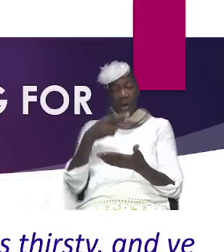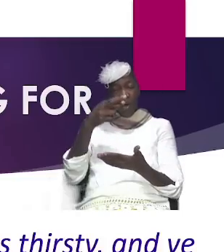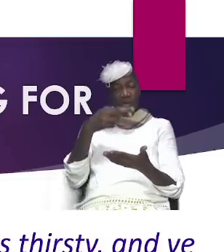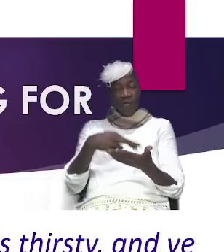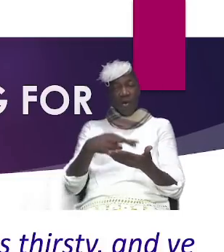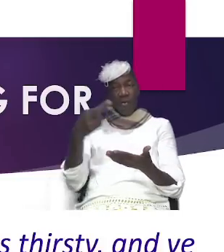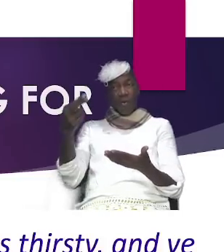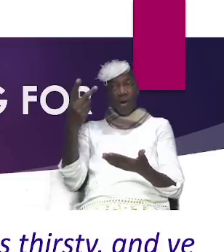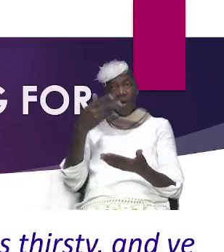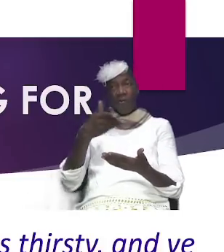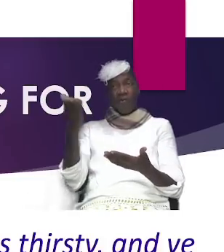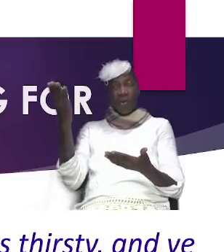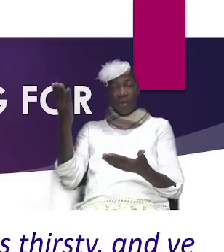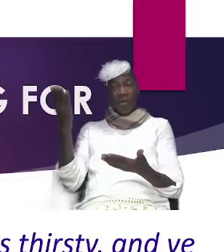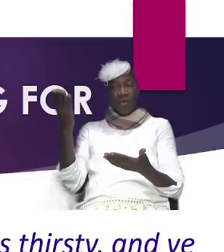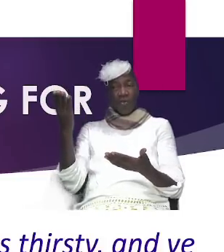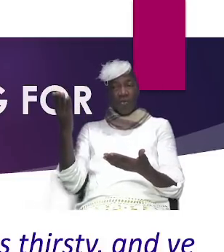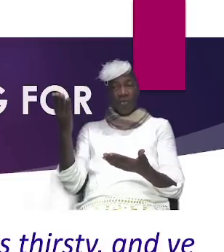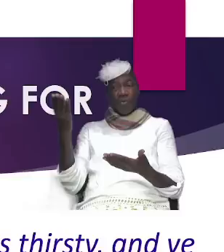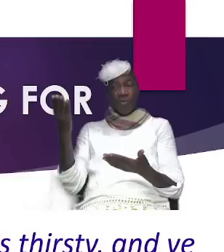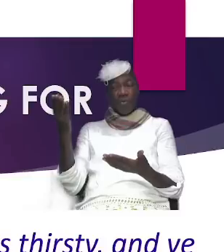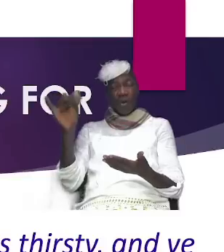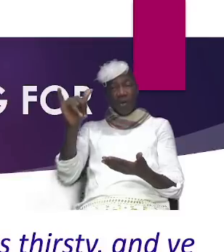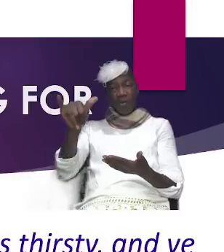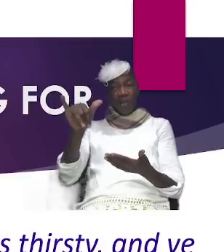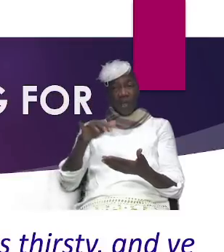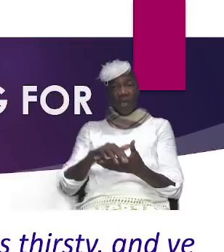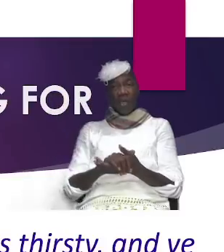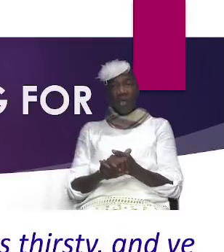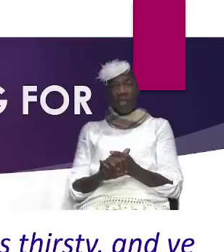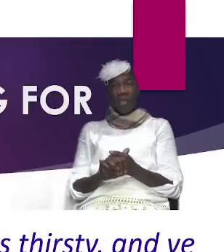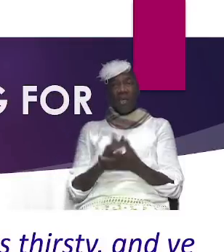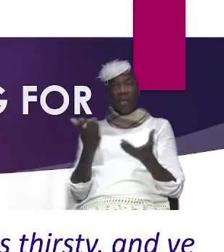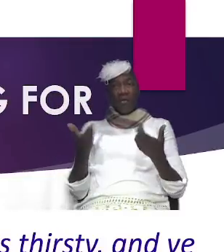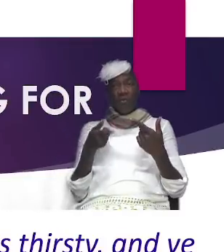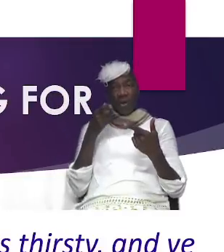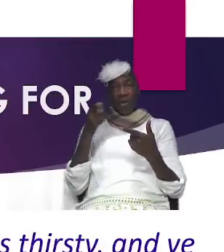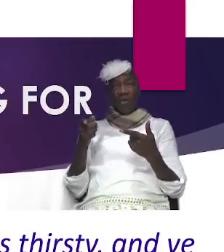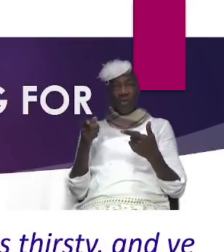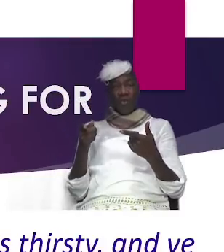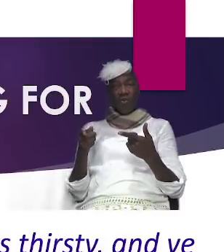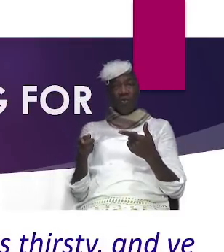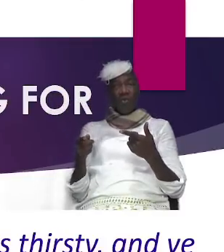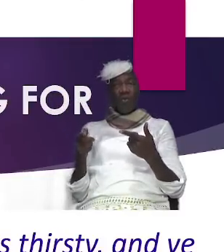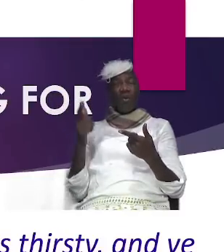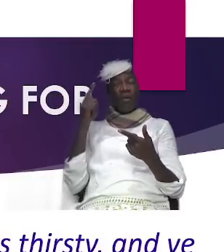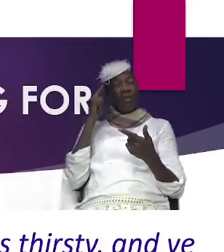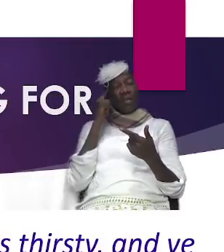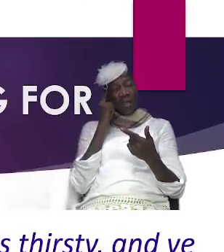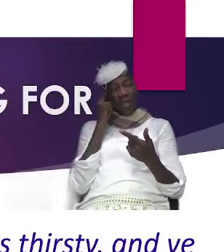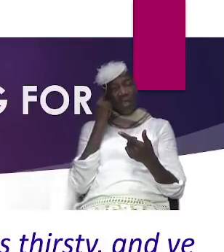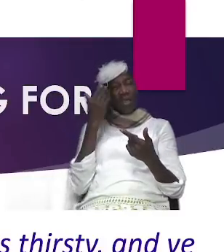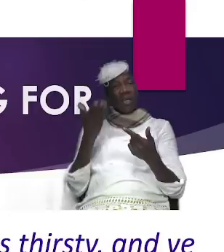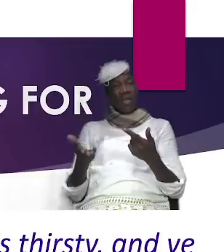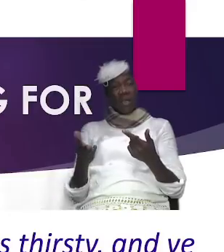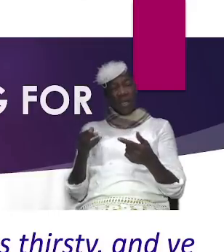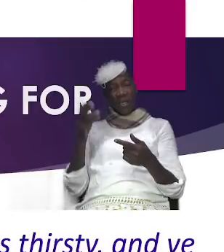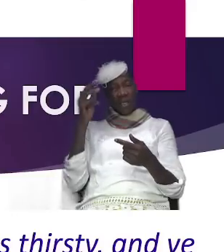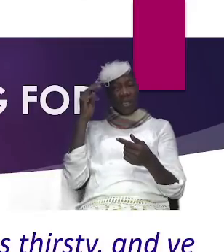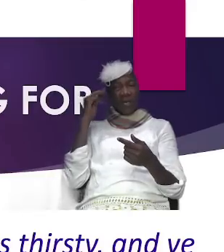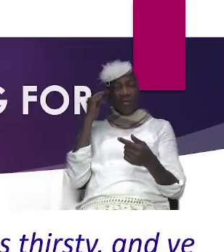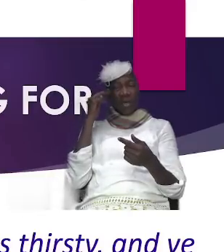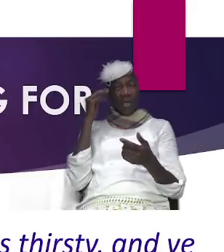for us on the basis of that. And so I want us to bear that in mind.